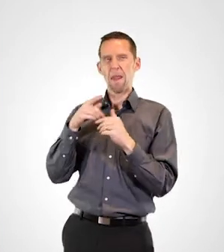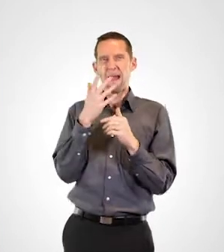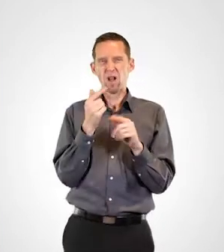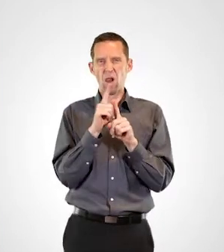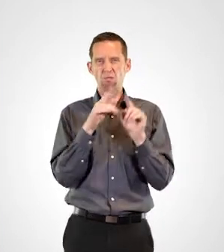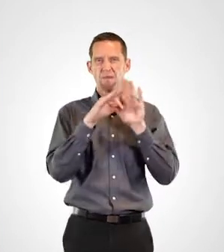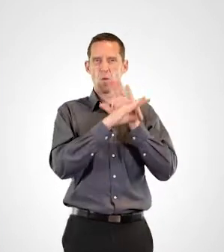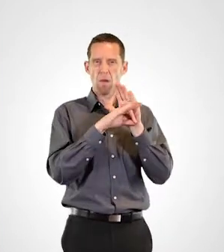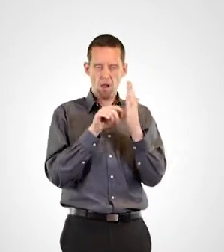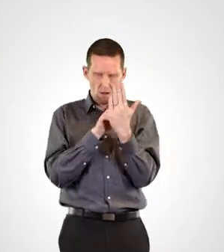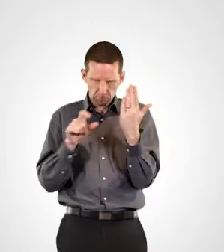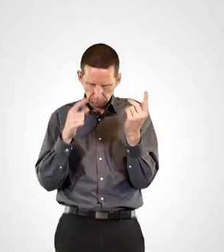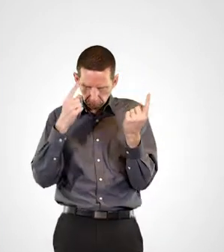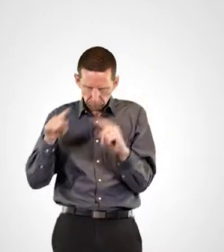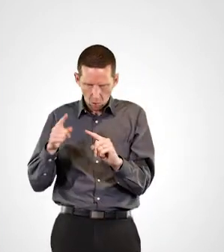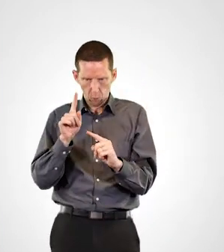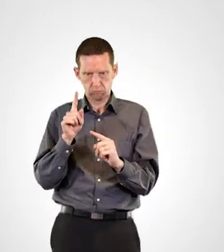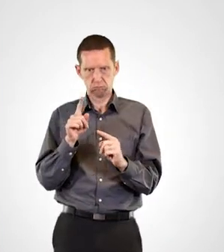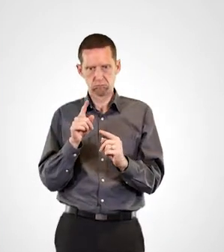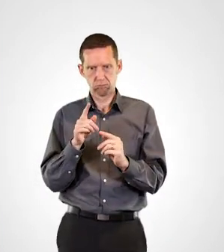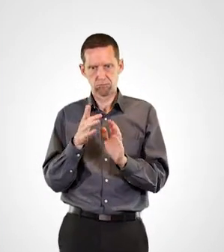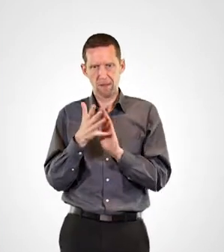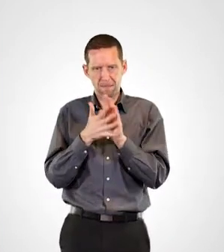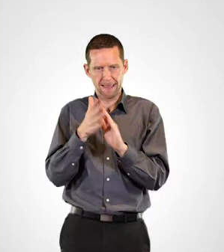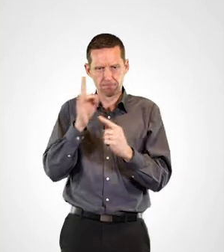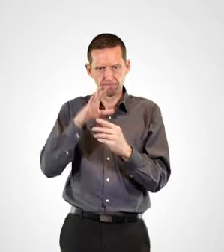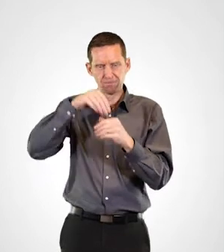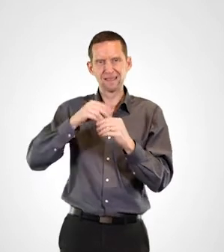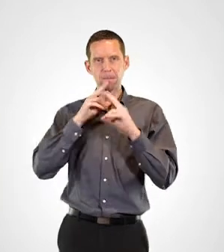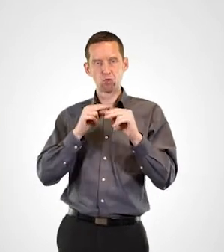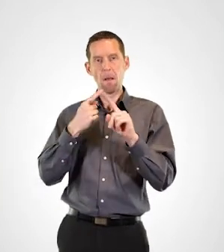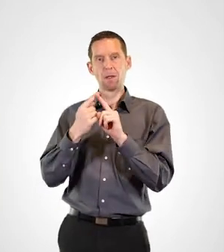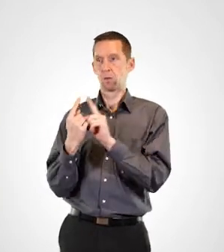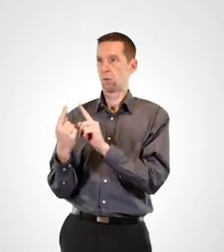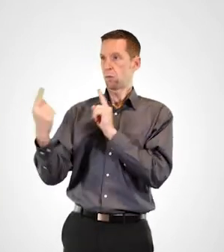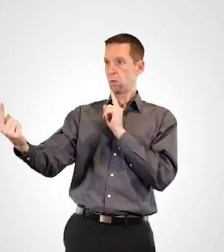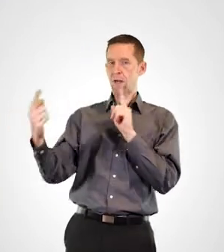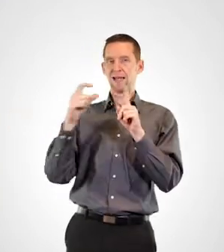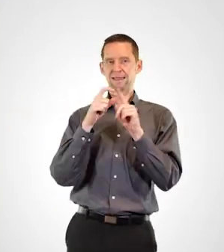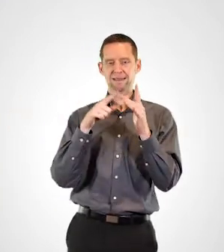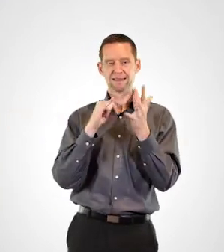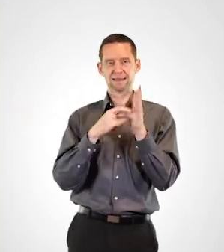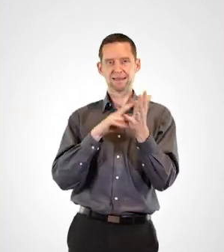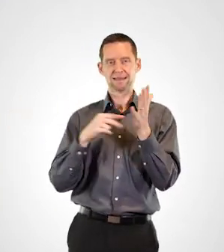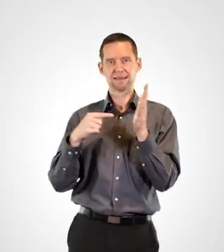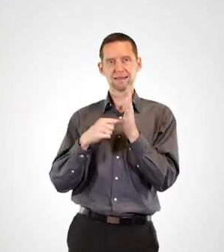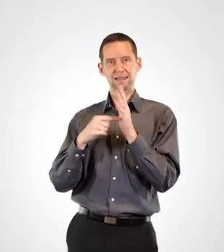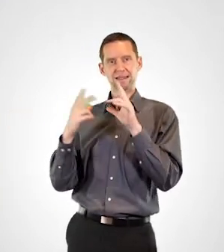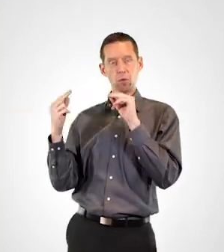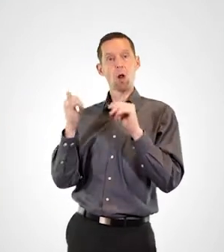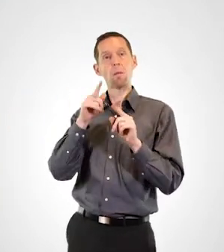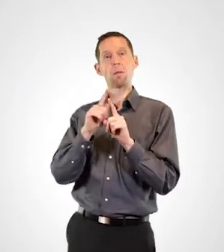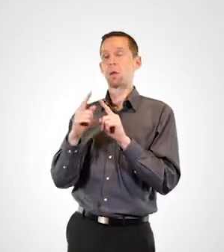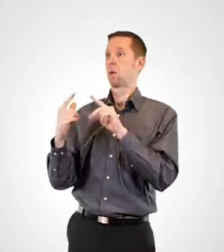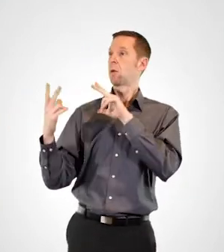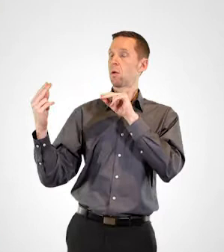for determining what's meaningful speech. It also calculates distance speech, so speech that the child is exposed to, but that's taking place